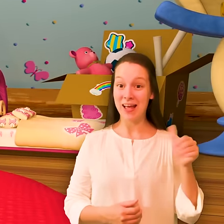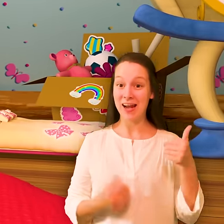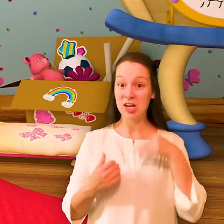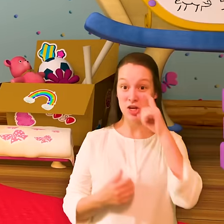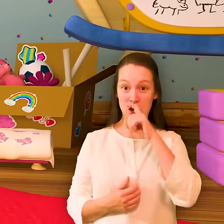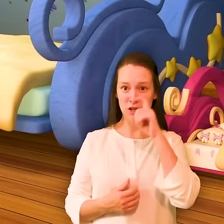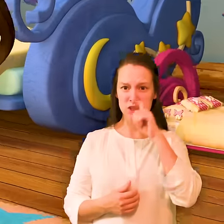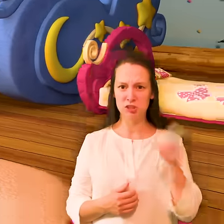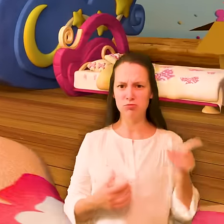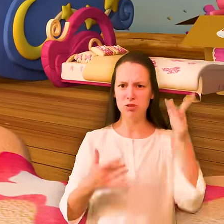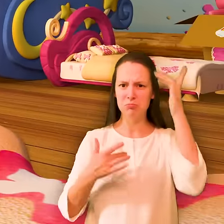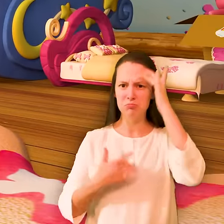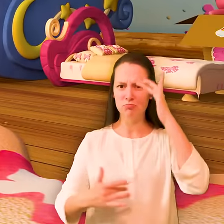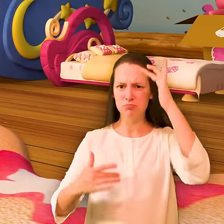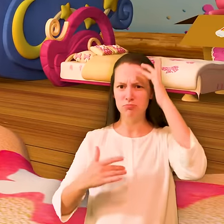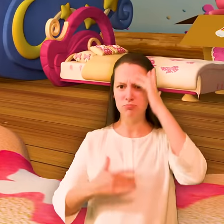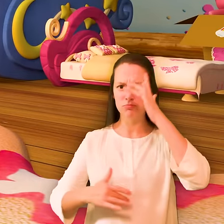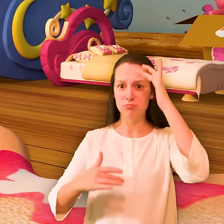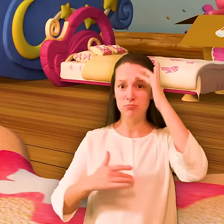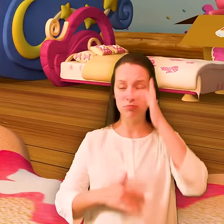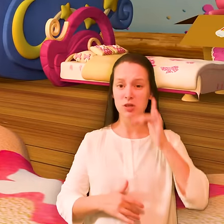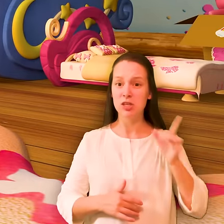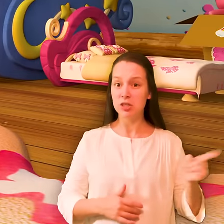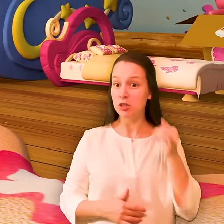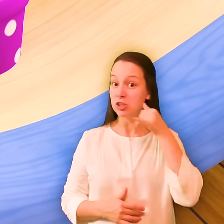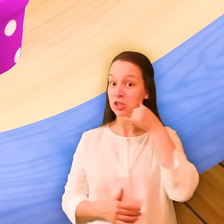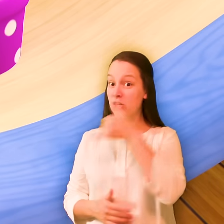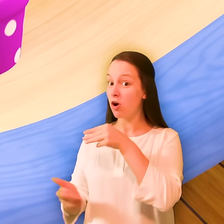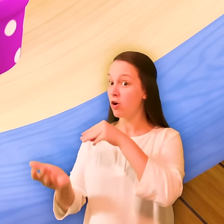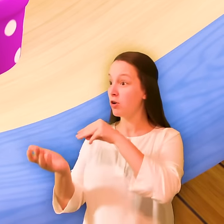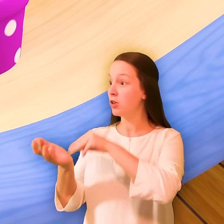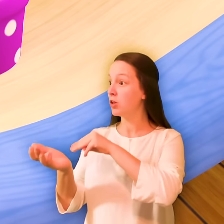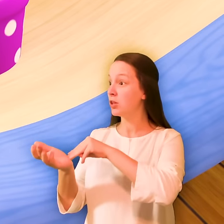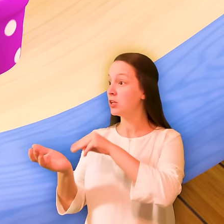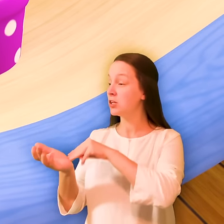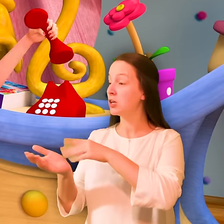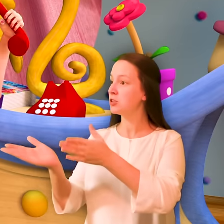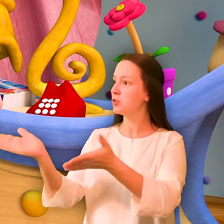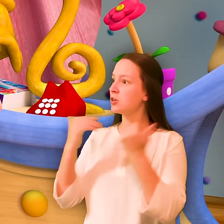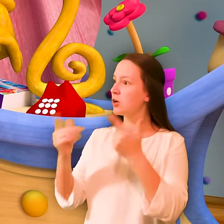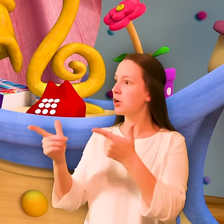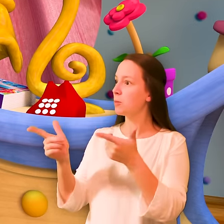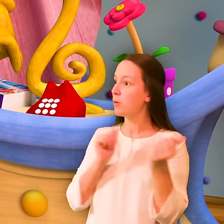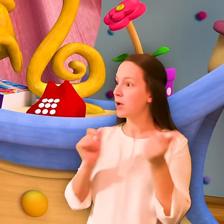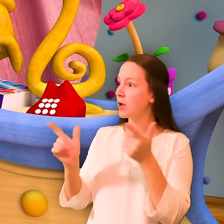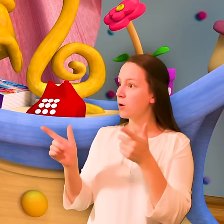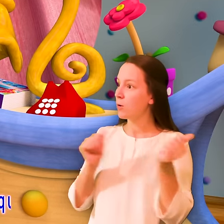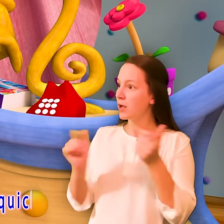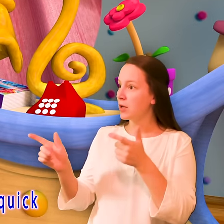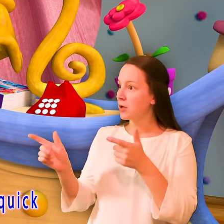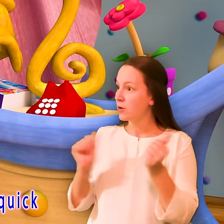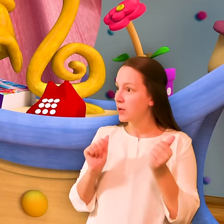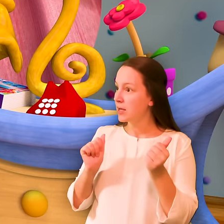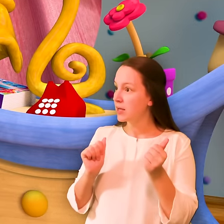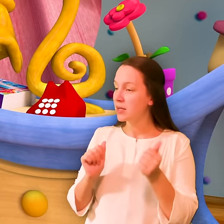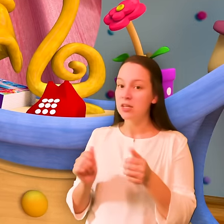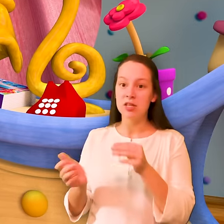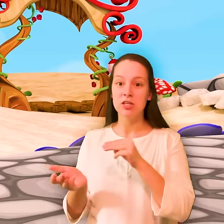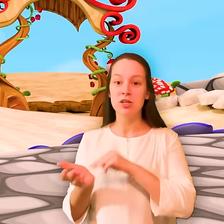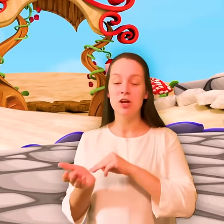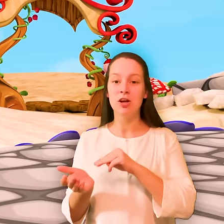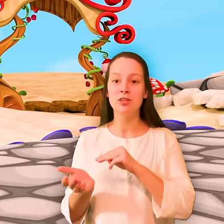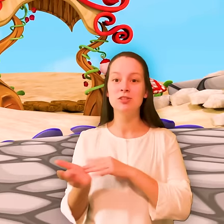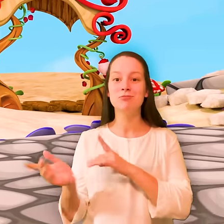miss polly had a dolly who was sick so she called for the doctor to come quick quick